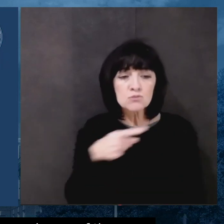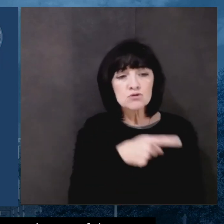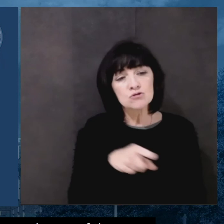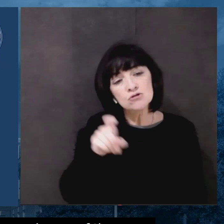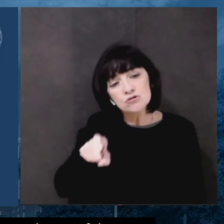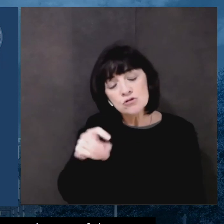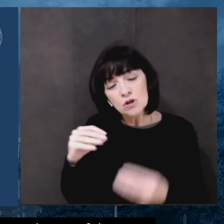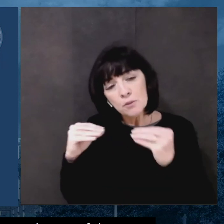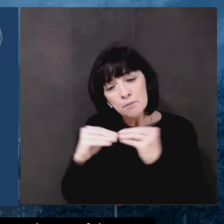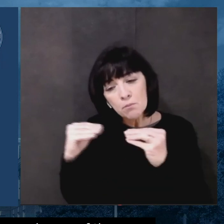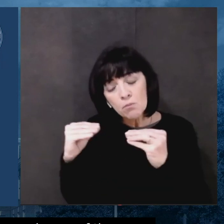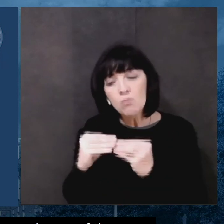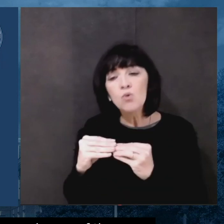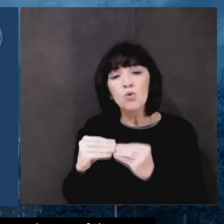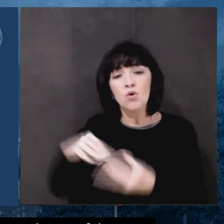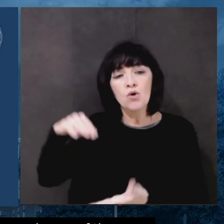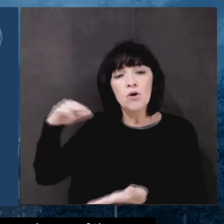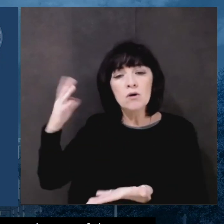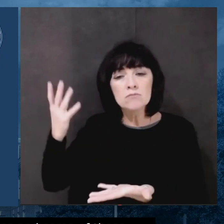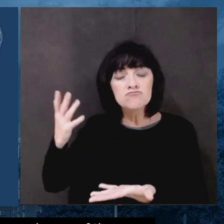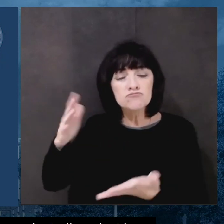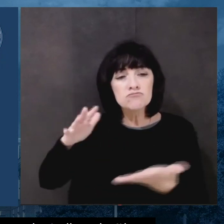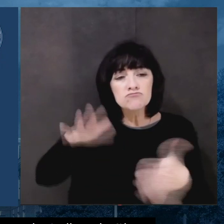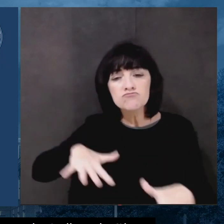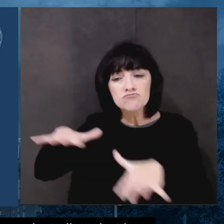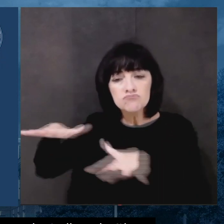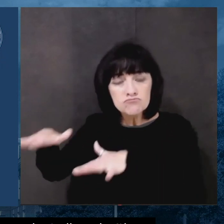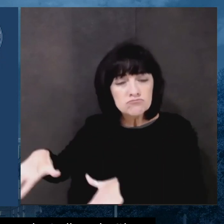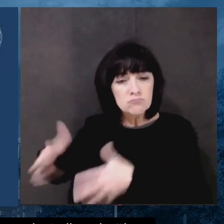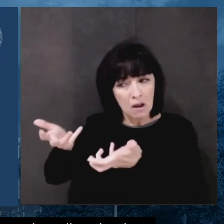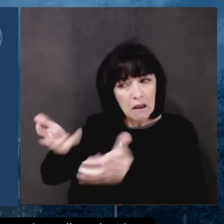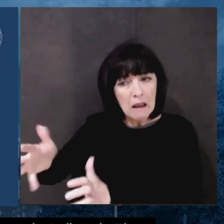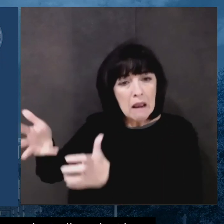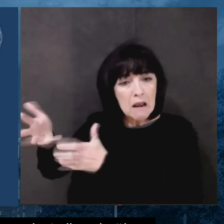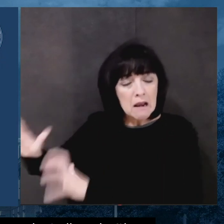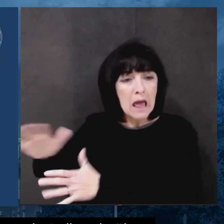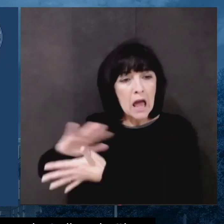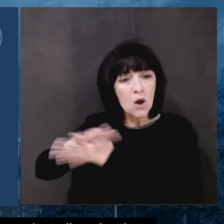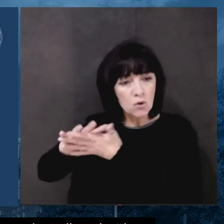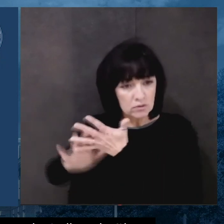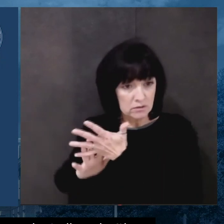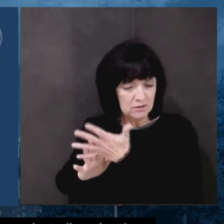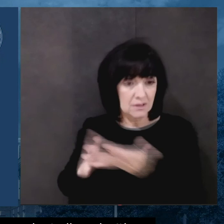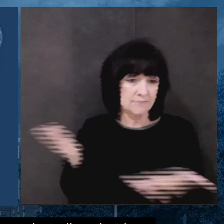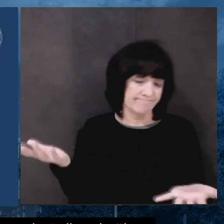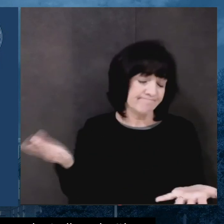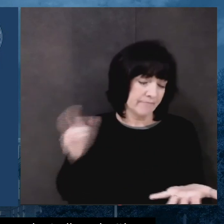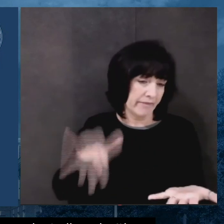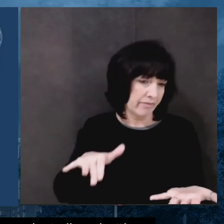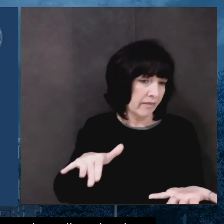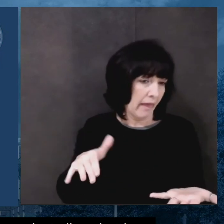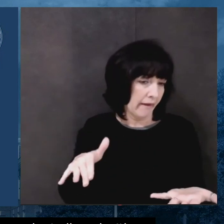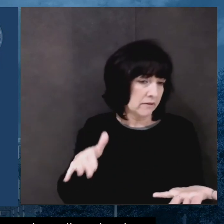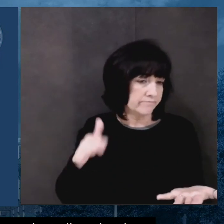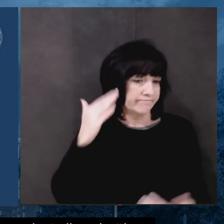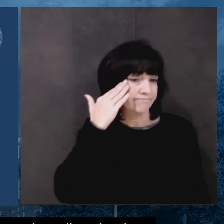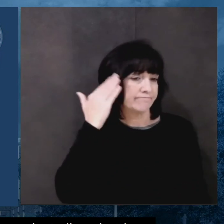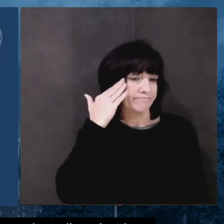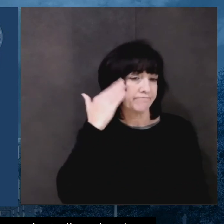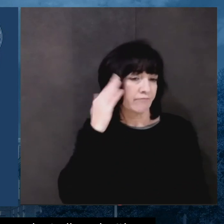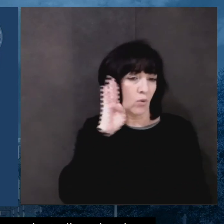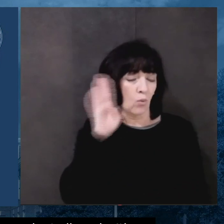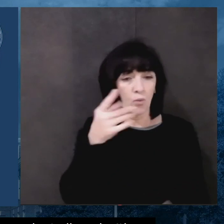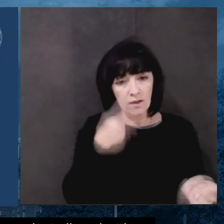to restricting business activity. And that is to be expected to a certain